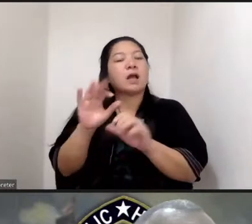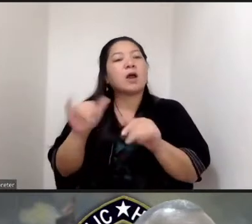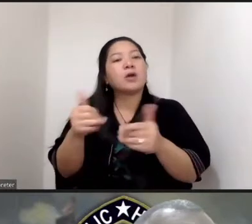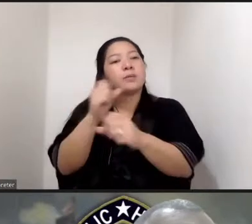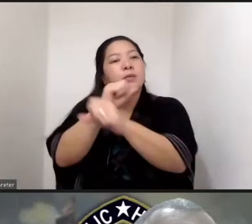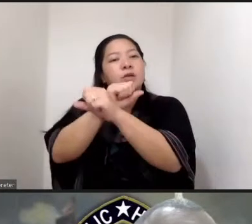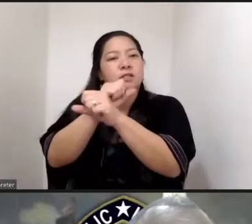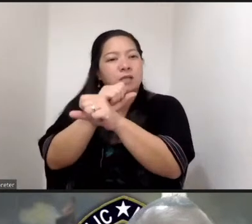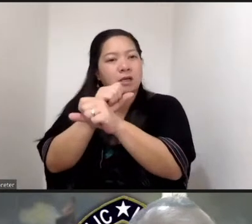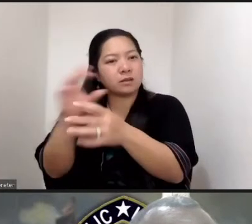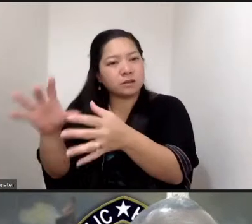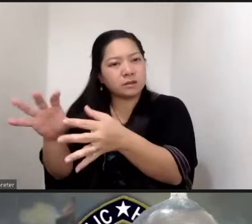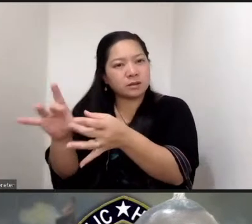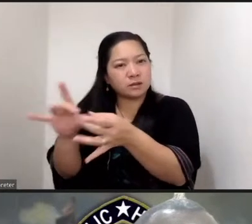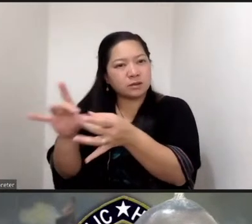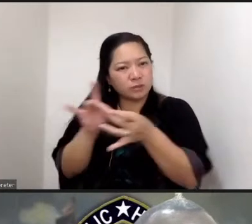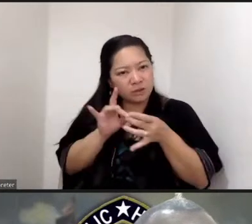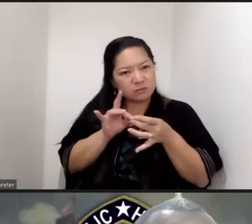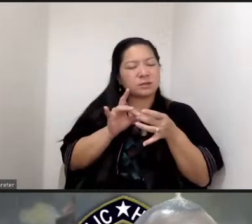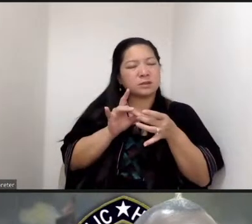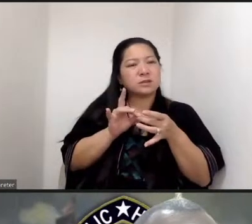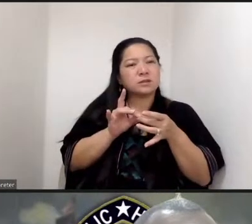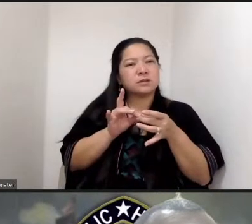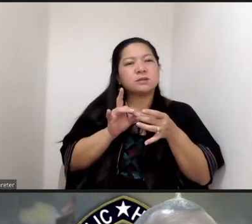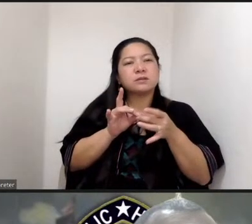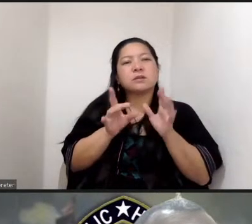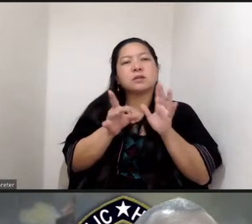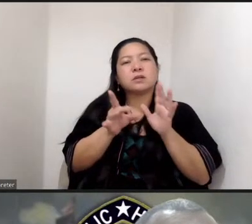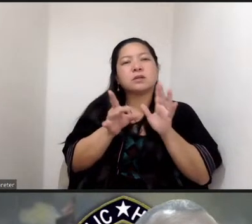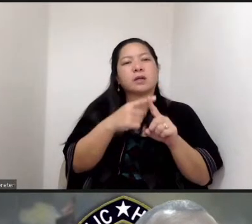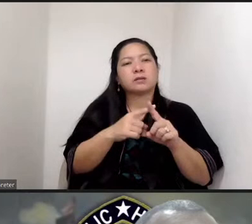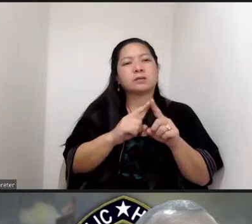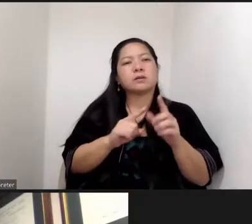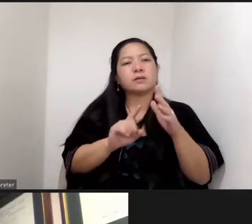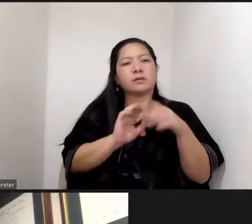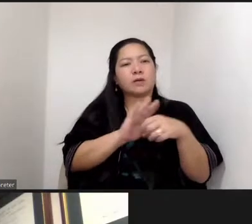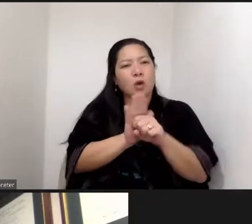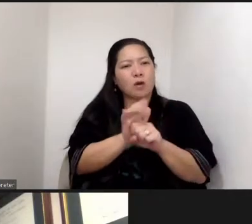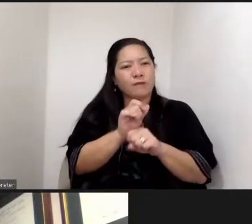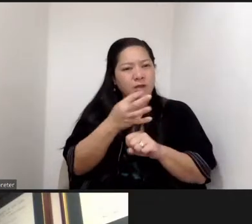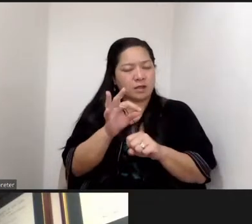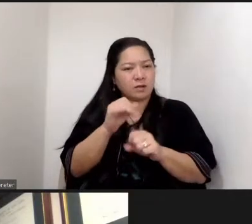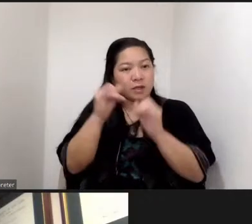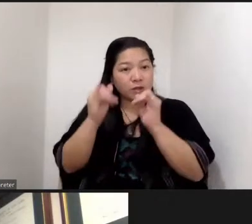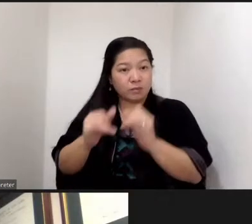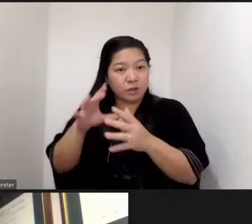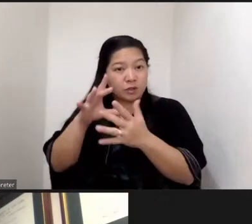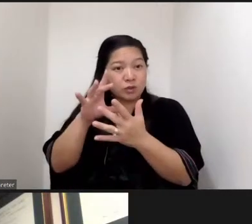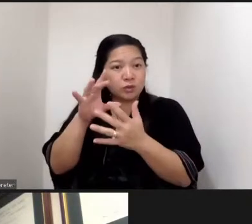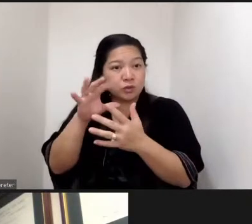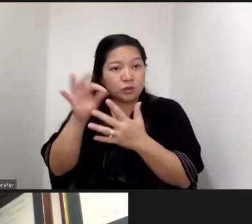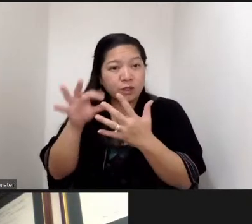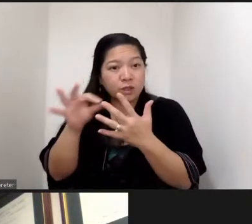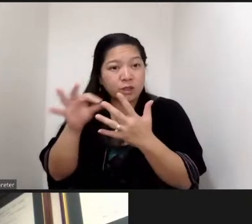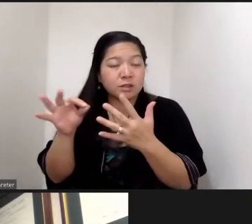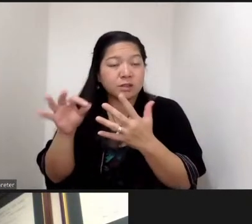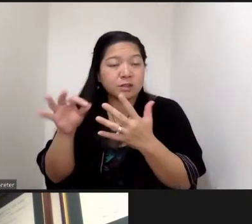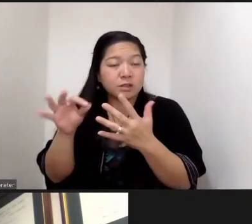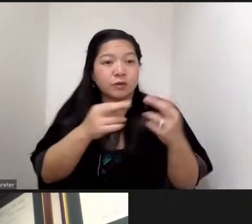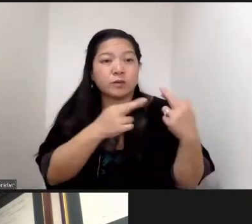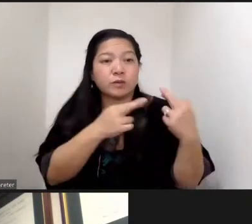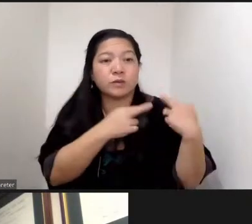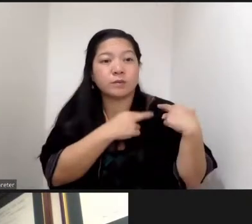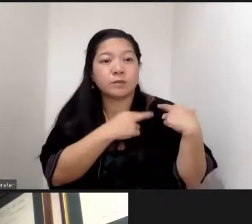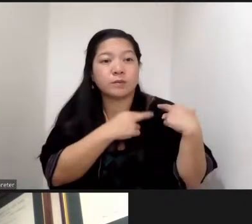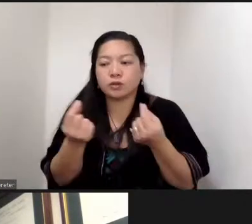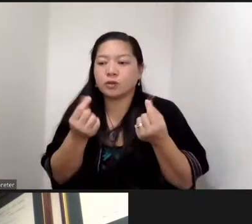So I don't think so much as it's an individual choice, it's an individual responsibility to do what